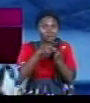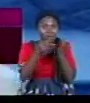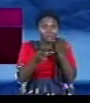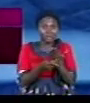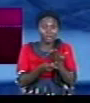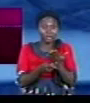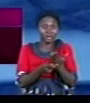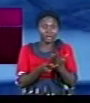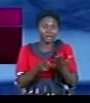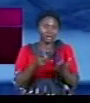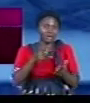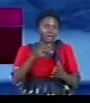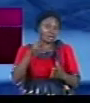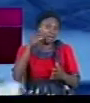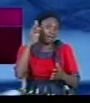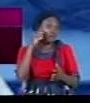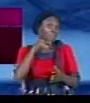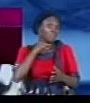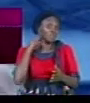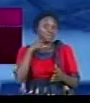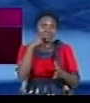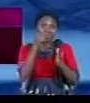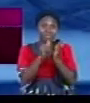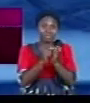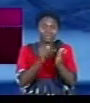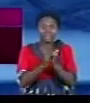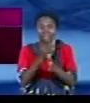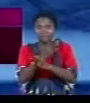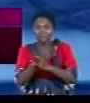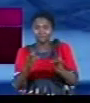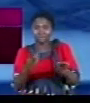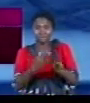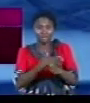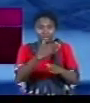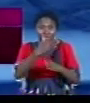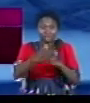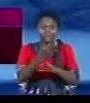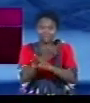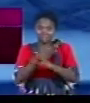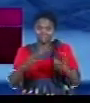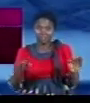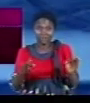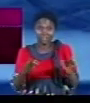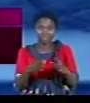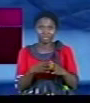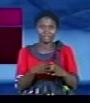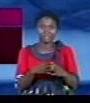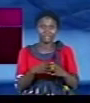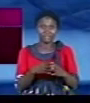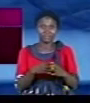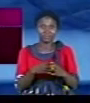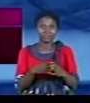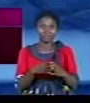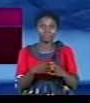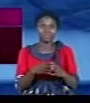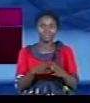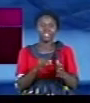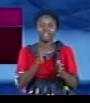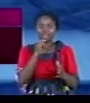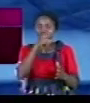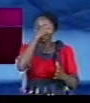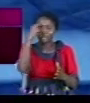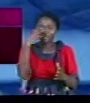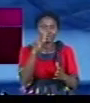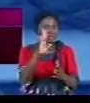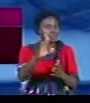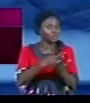free, redemption free. That's what that is not of your righteousness. It's not because you're committed sin. It